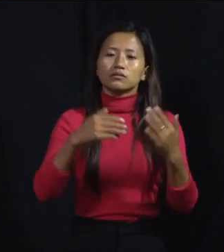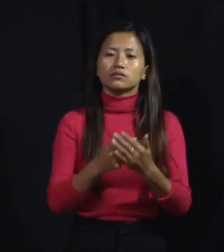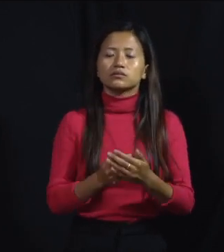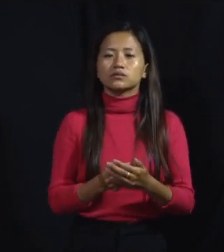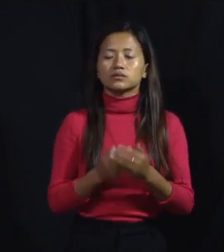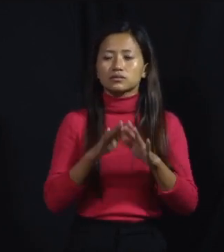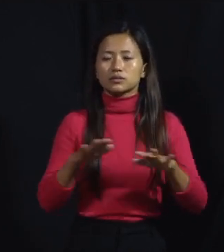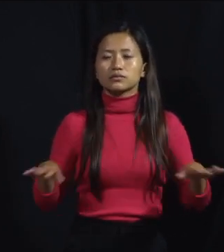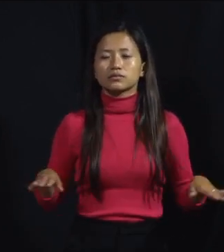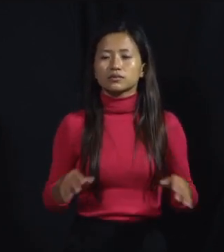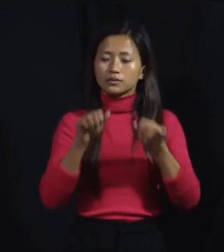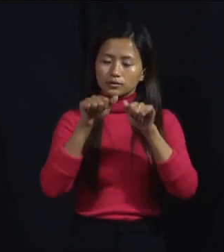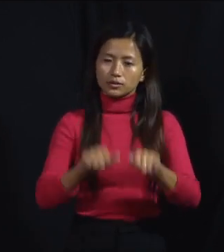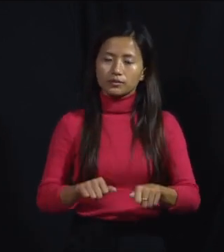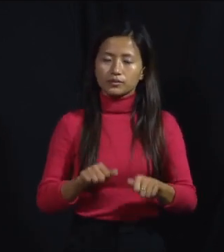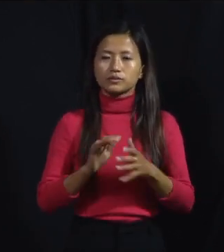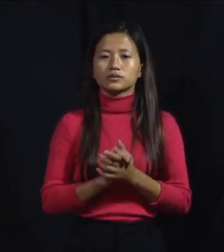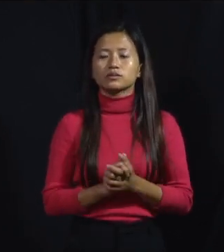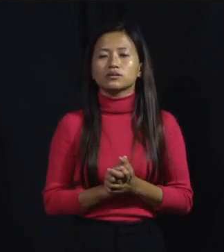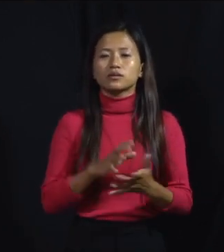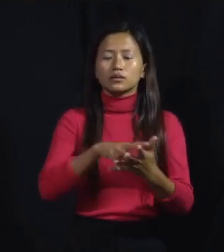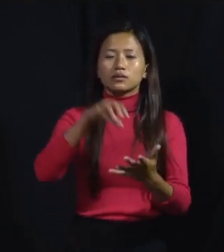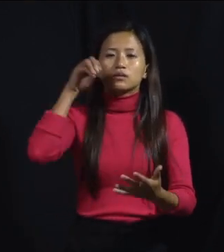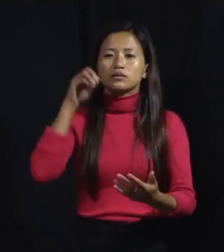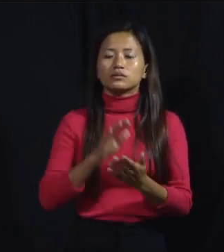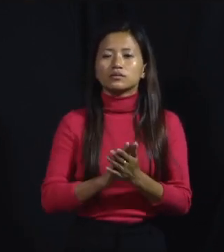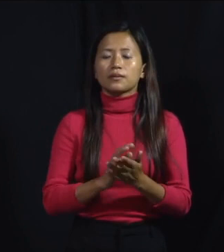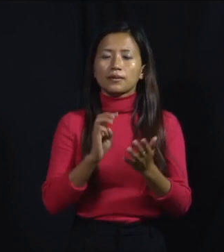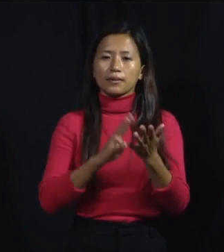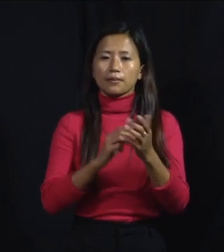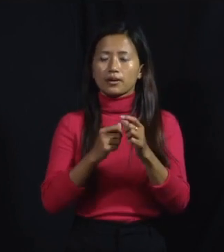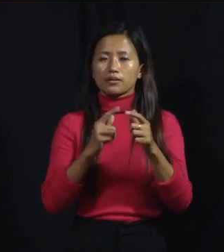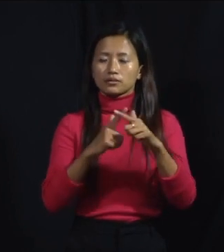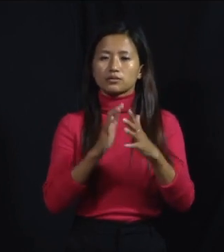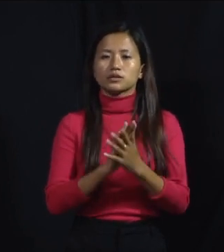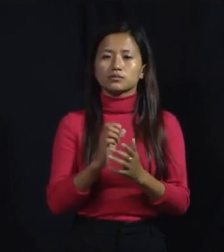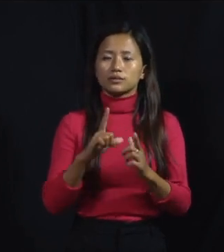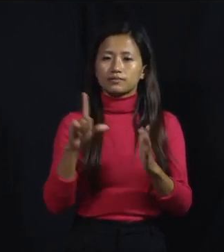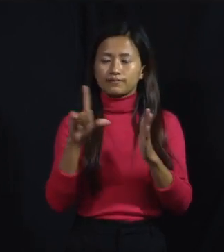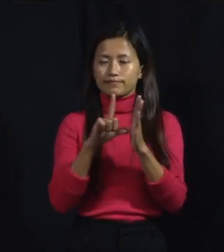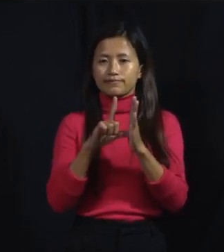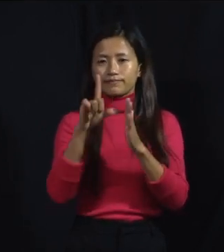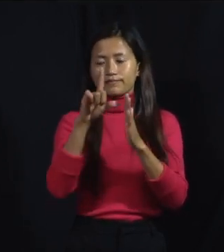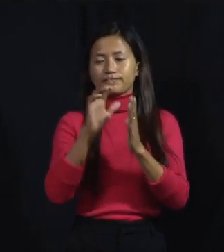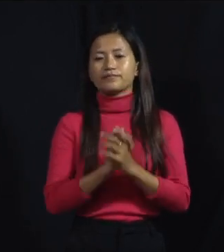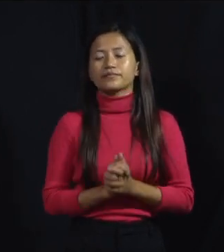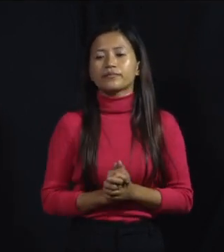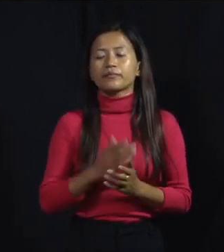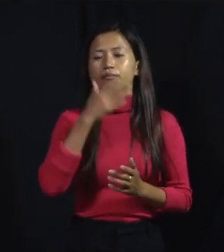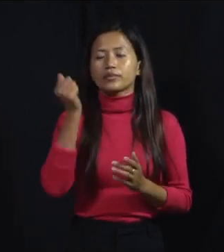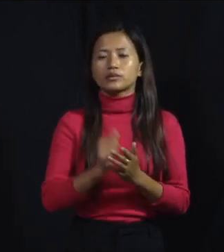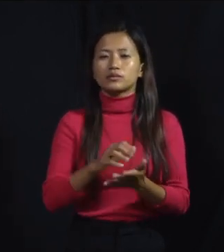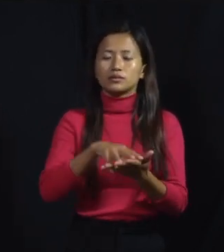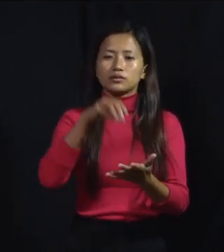students in the classroom, they'll be able to learn at the maximum level, right? So better learning situations